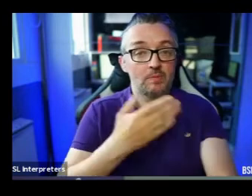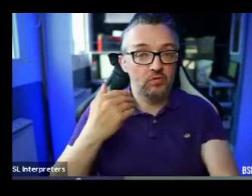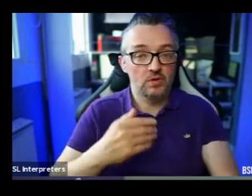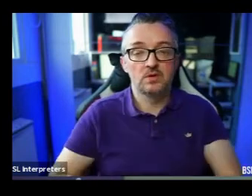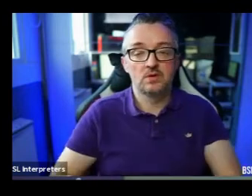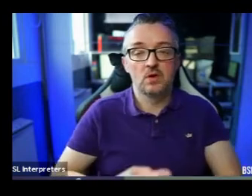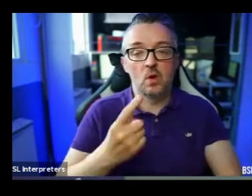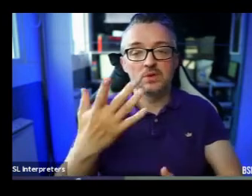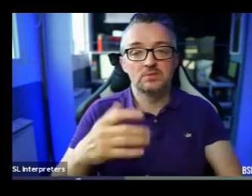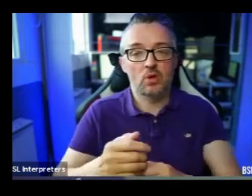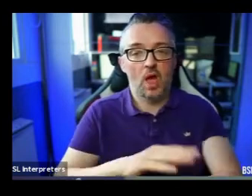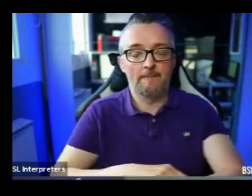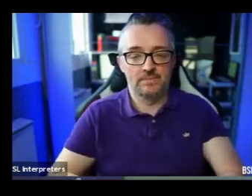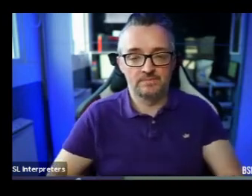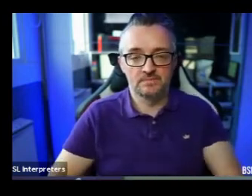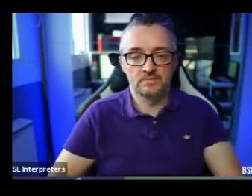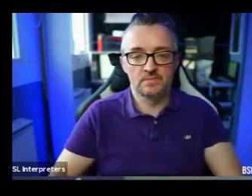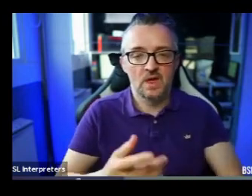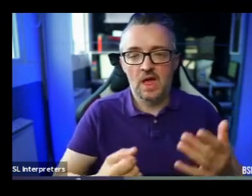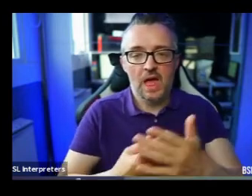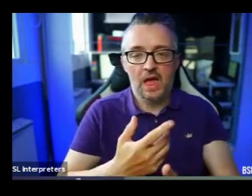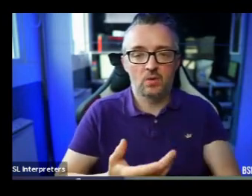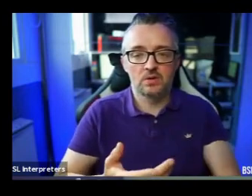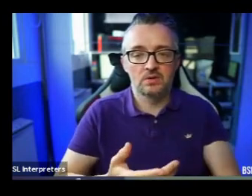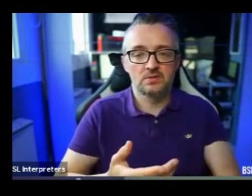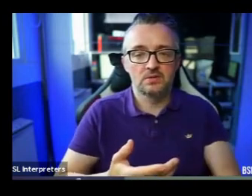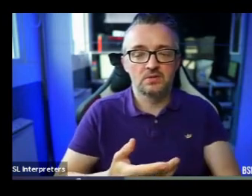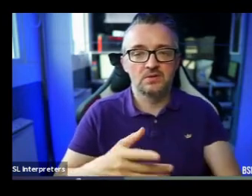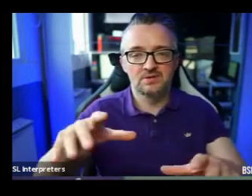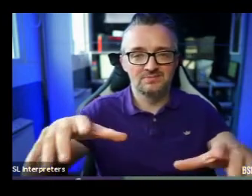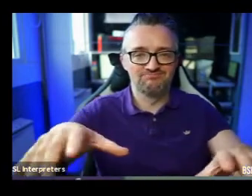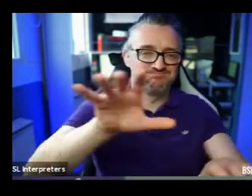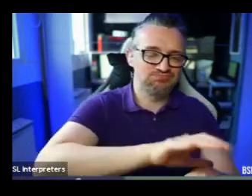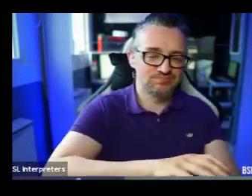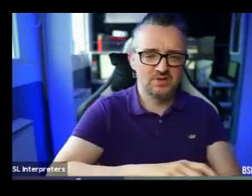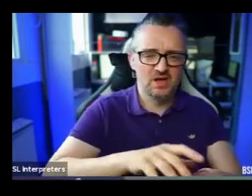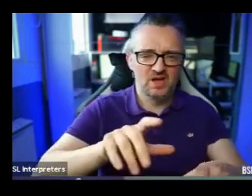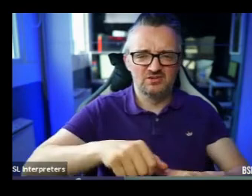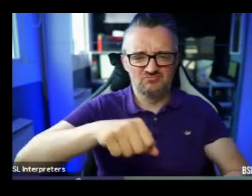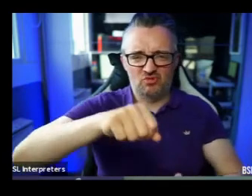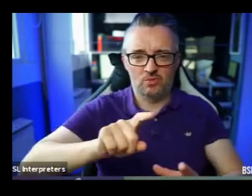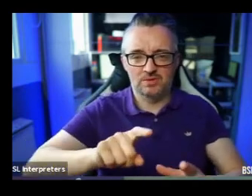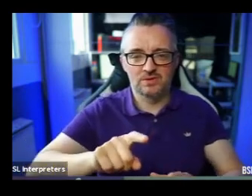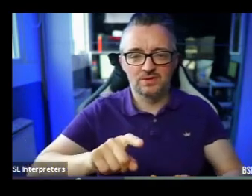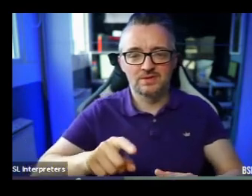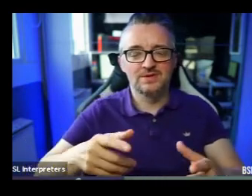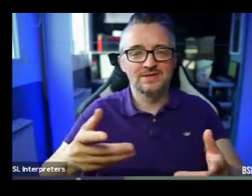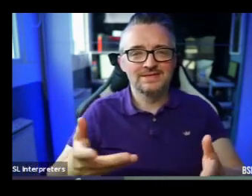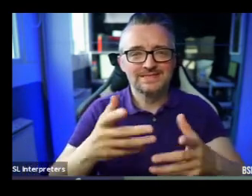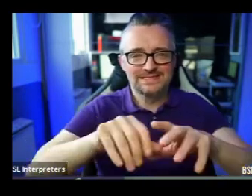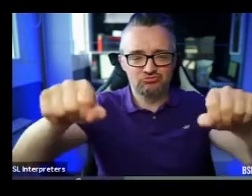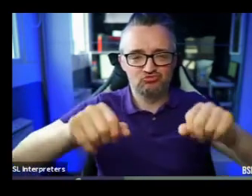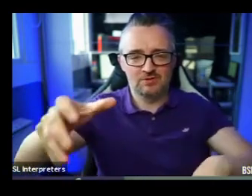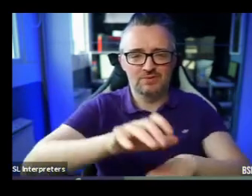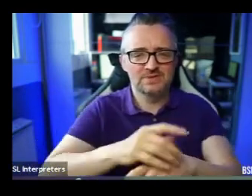1912. Have you ever been in the hospital before? Once for a broken arm. How did that happen? A trunk fell on it. A trunk. What kind of